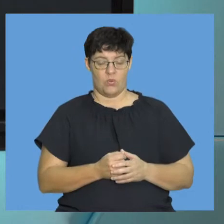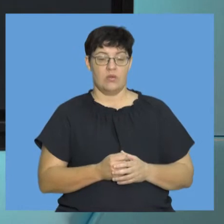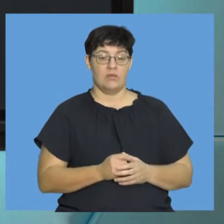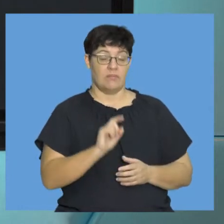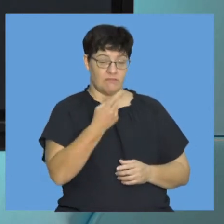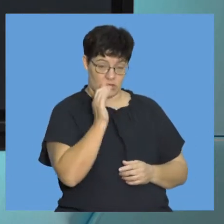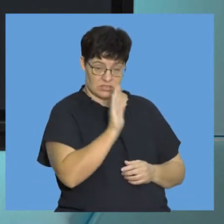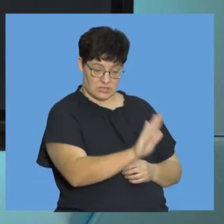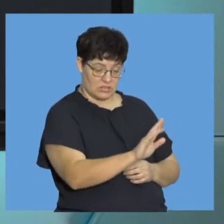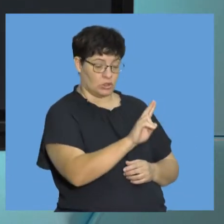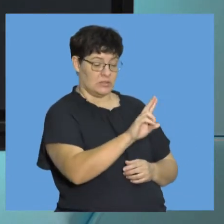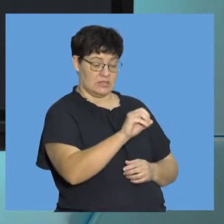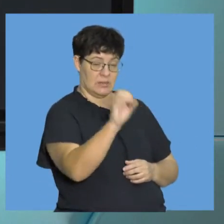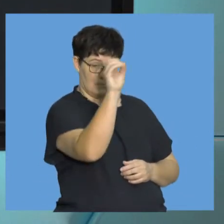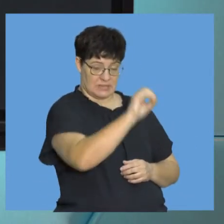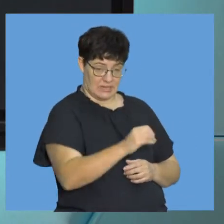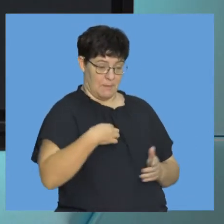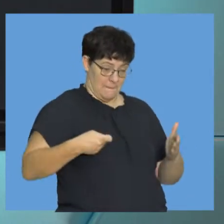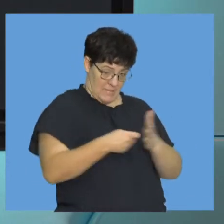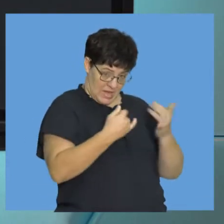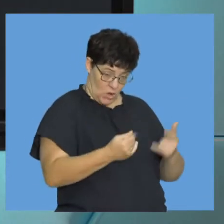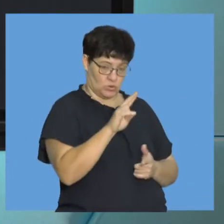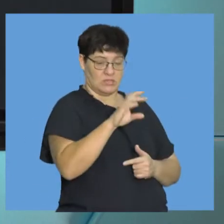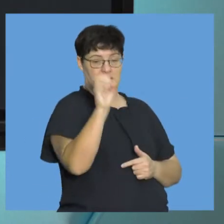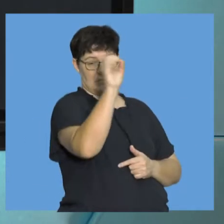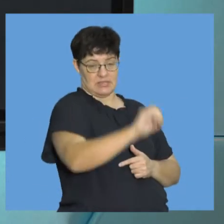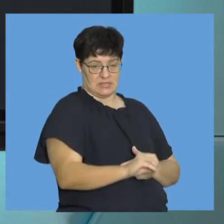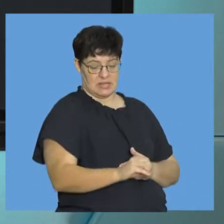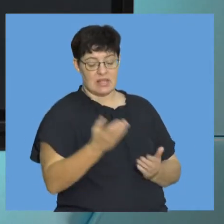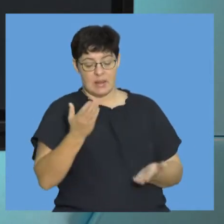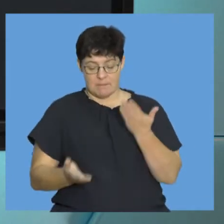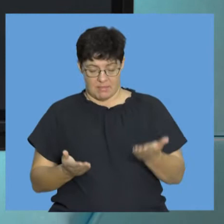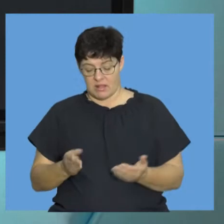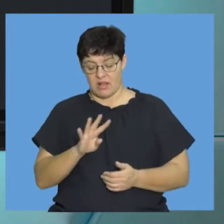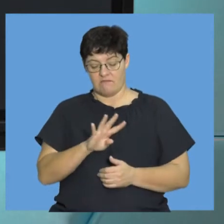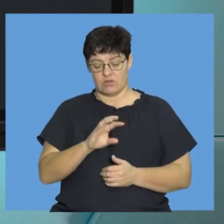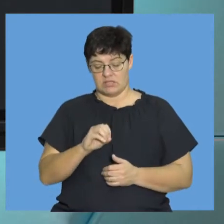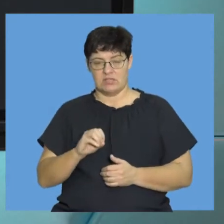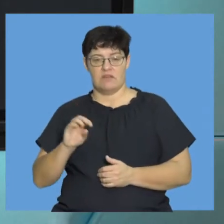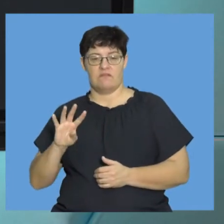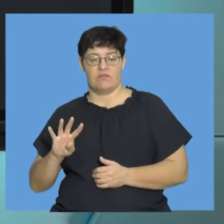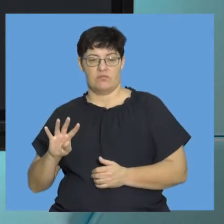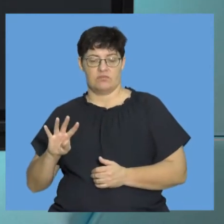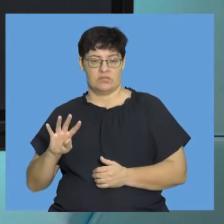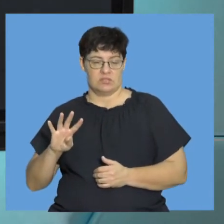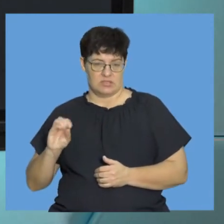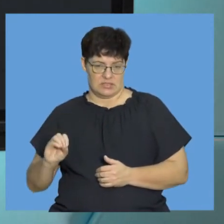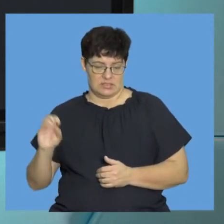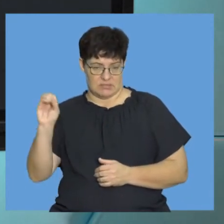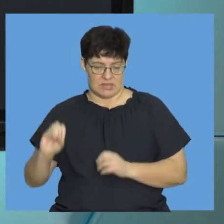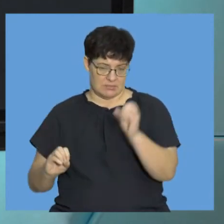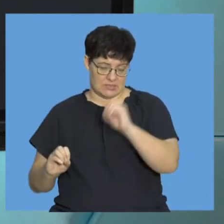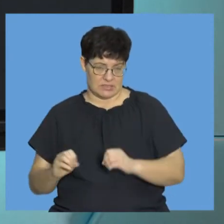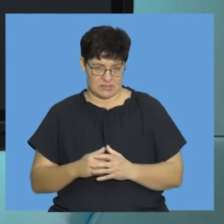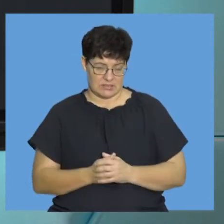is that 20% in the month of sale and the balance equally over 60 days. That means if you're paying 20%, you're left